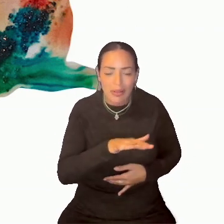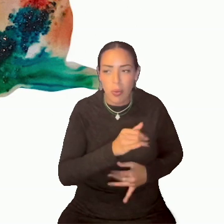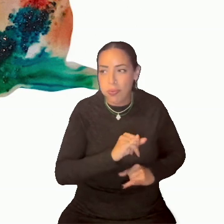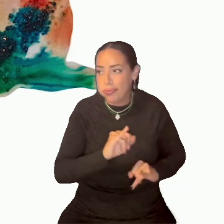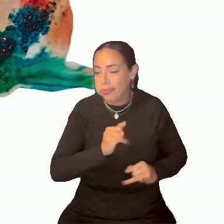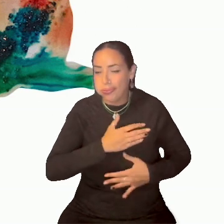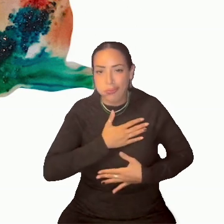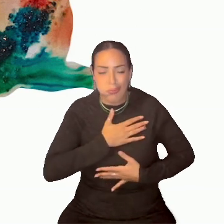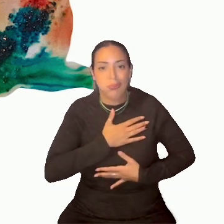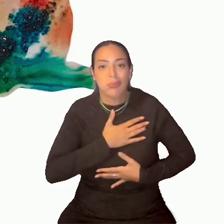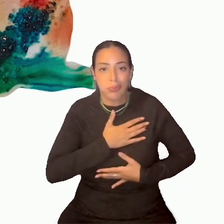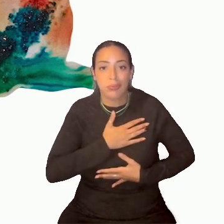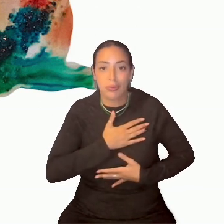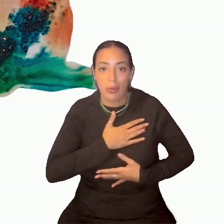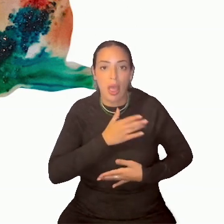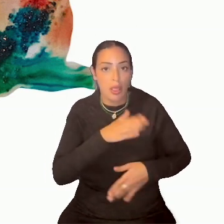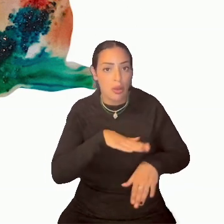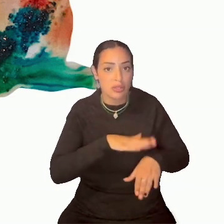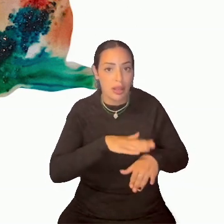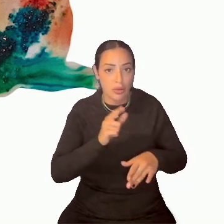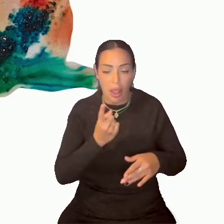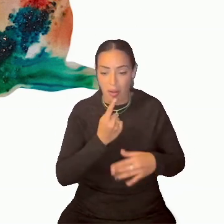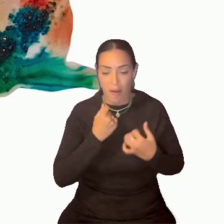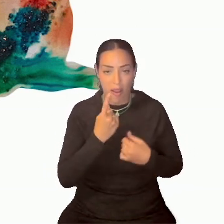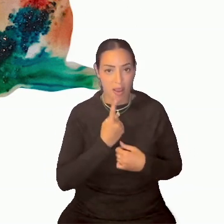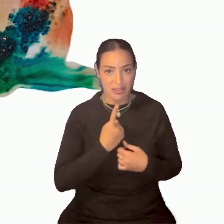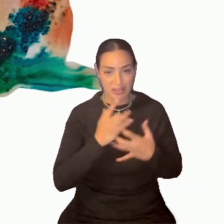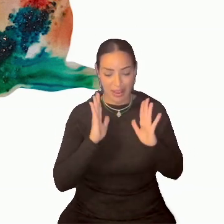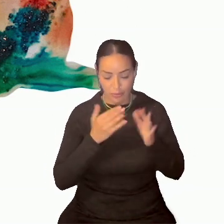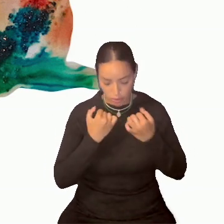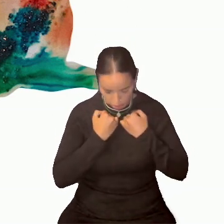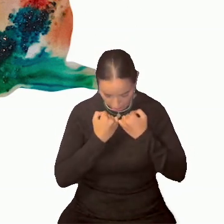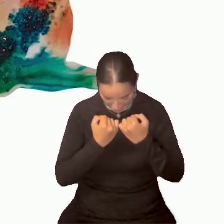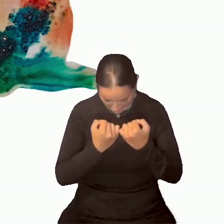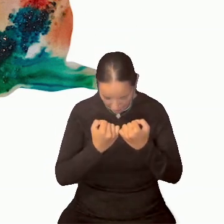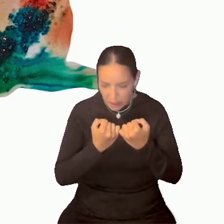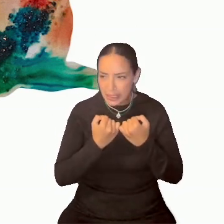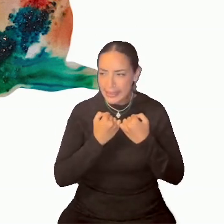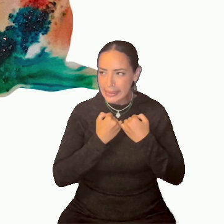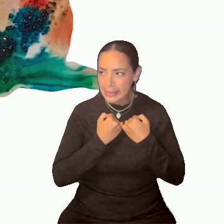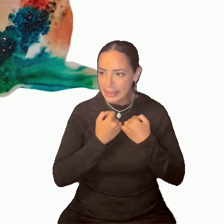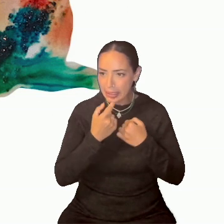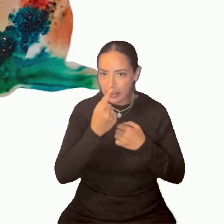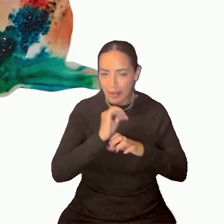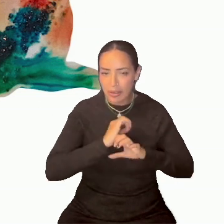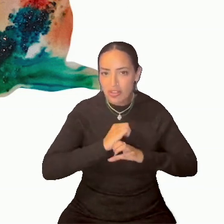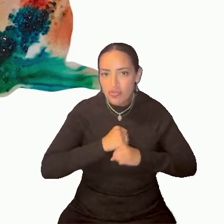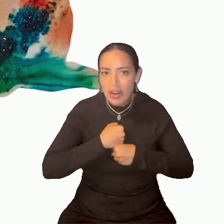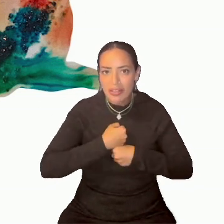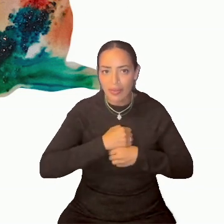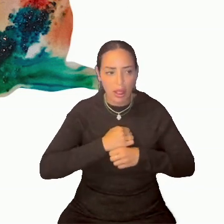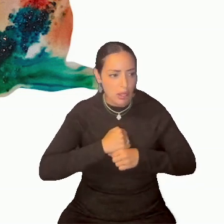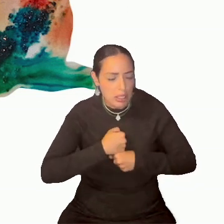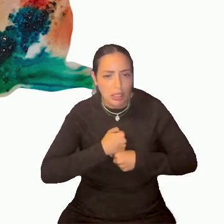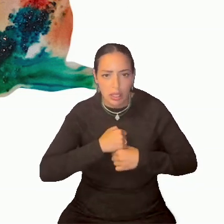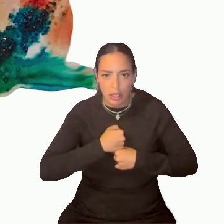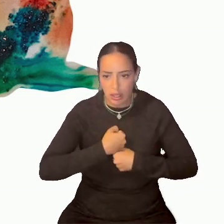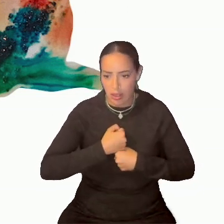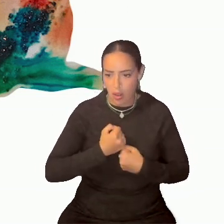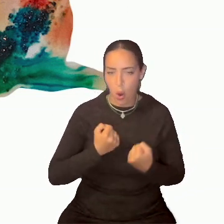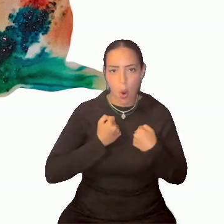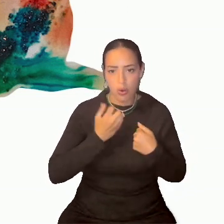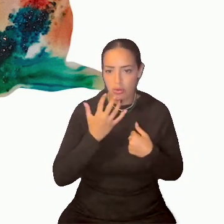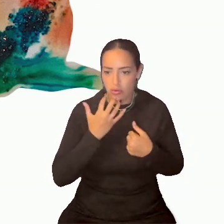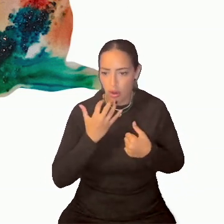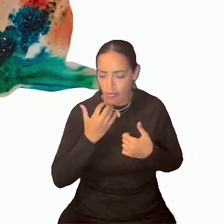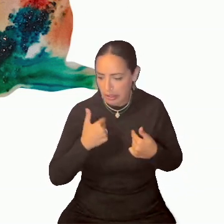During such times, we may also need to pay attention to our own window of tolerance, as this can be stressful for us and may cause us to move beyond the space